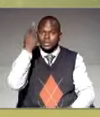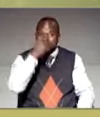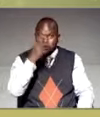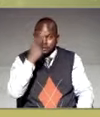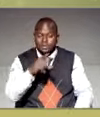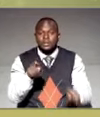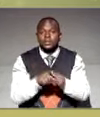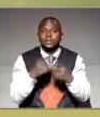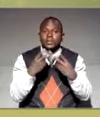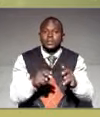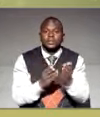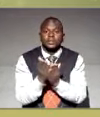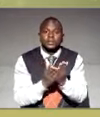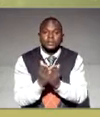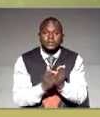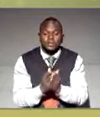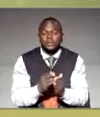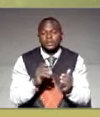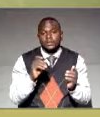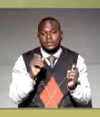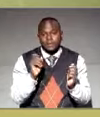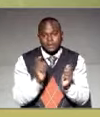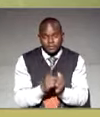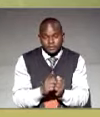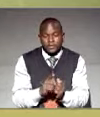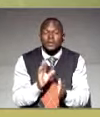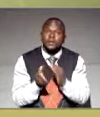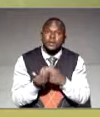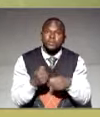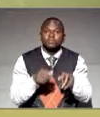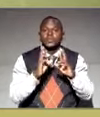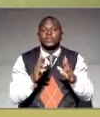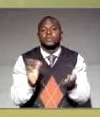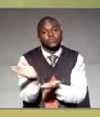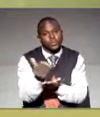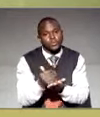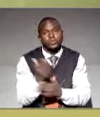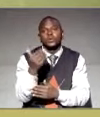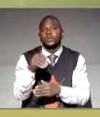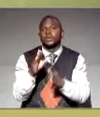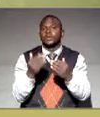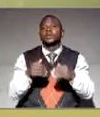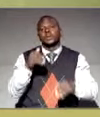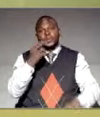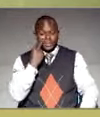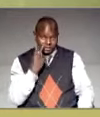will start at 11 o'clock in the morning, and where we hope to generate some resources. As you may realize,